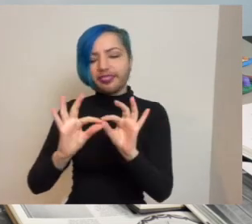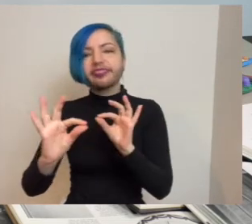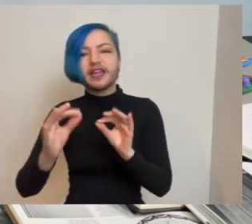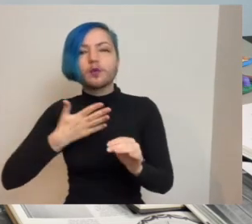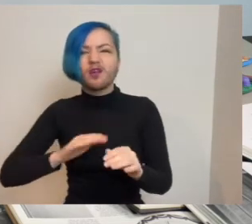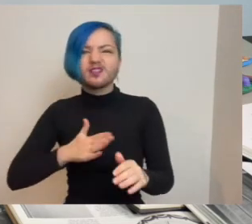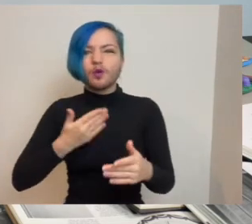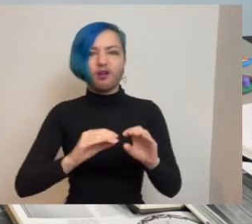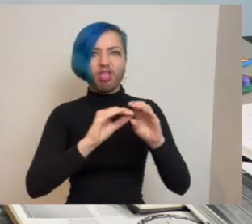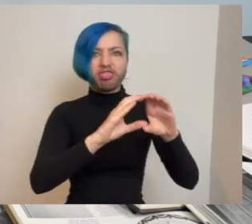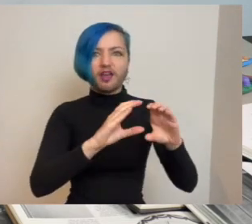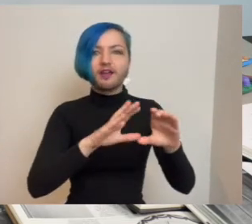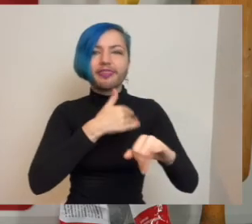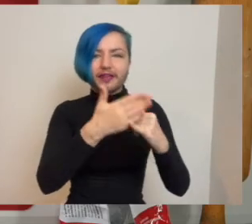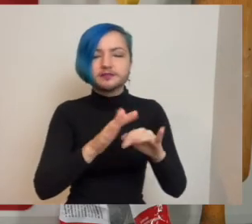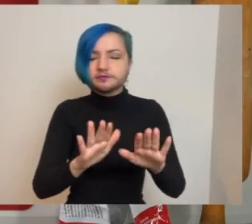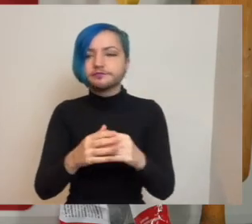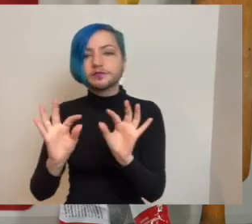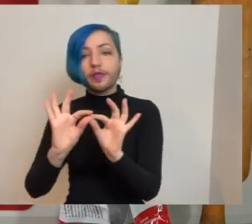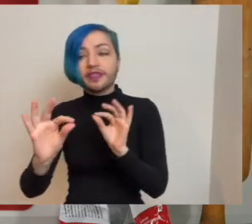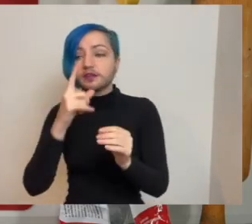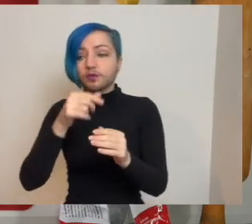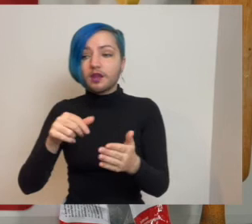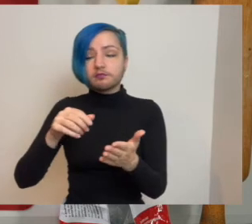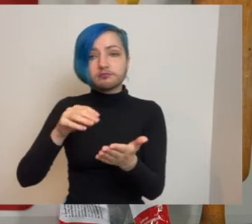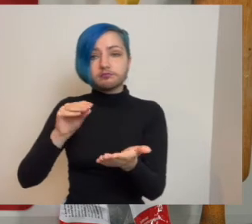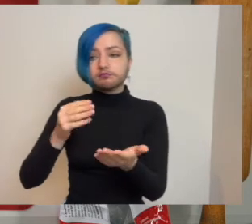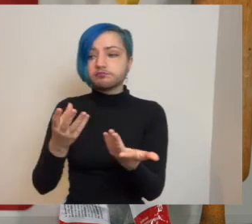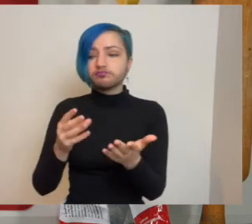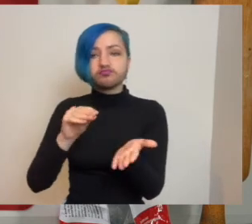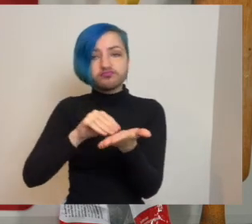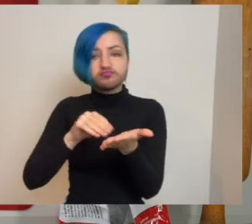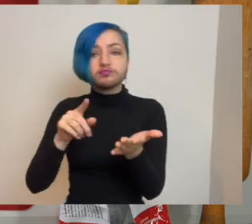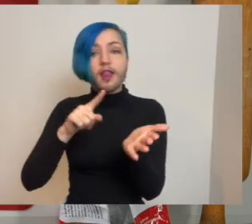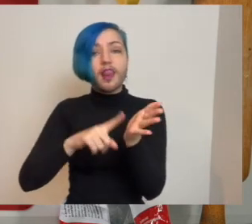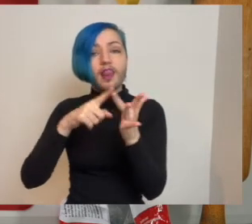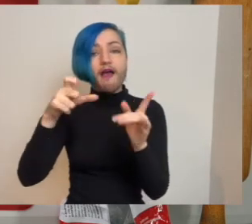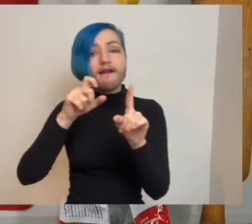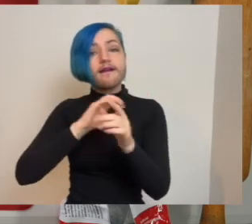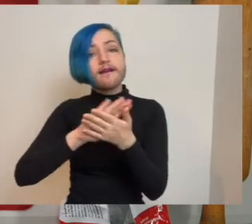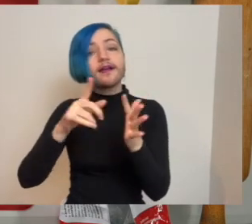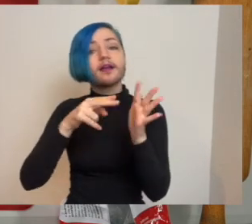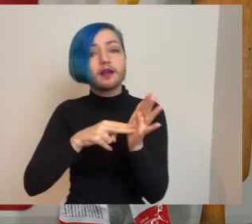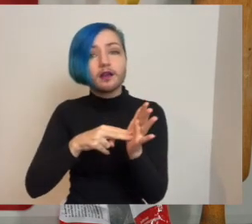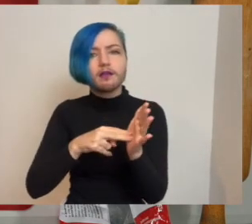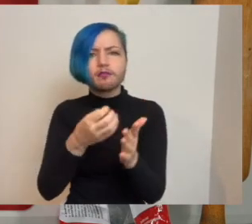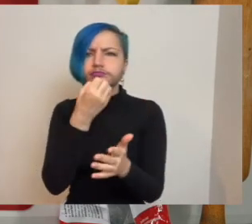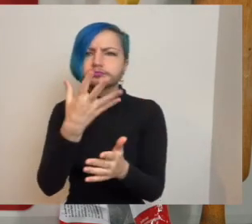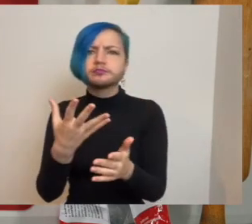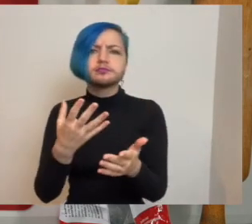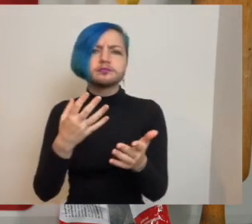make it too chunky. And you can press into it. This lichen has like a really beautiful kind of